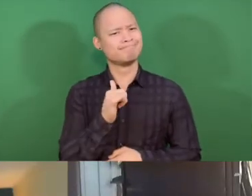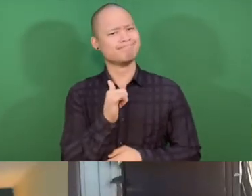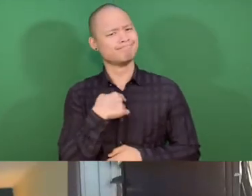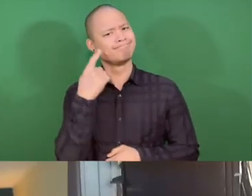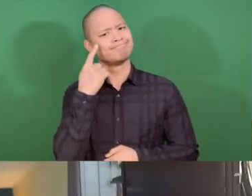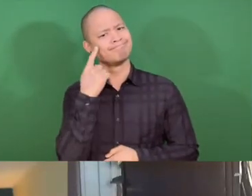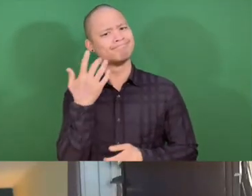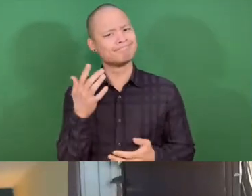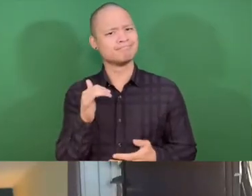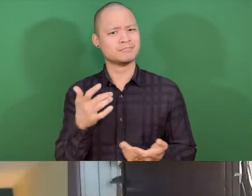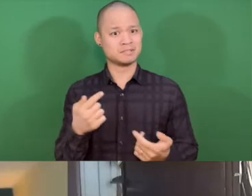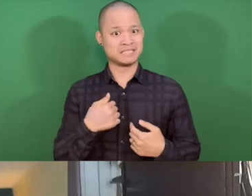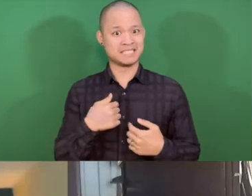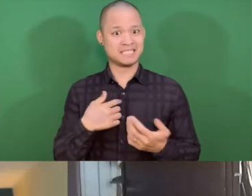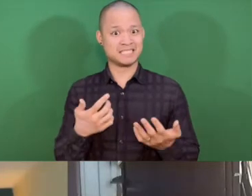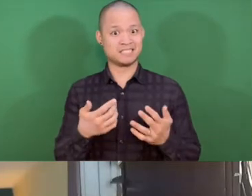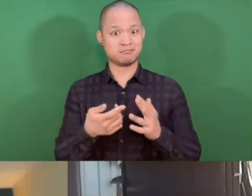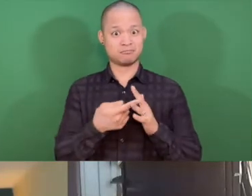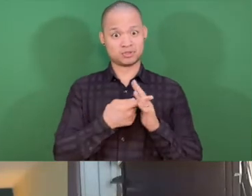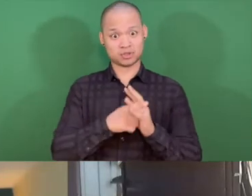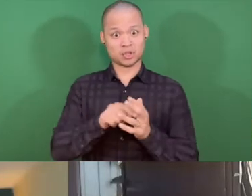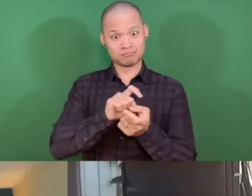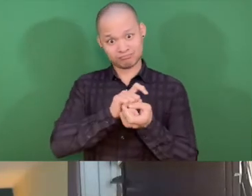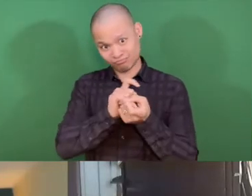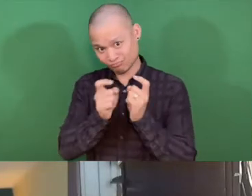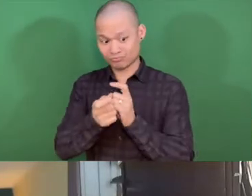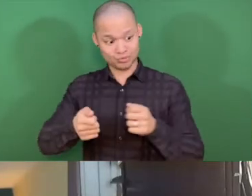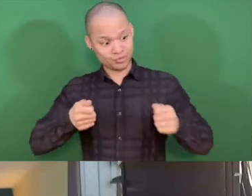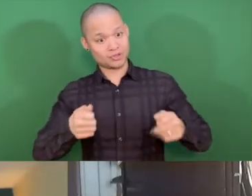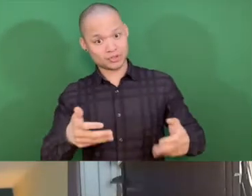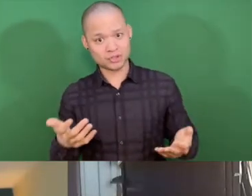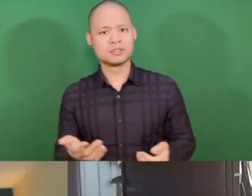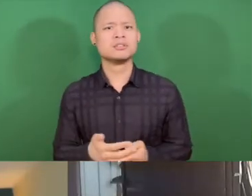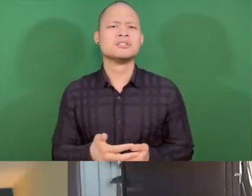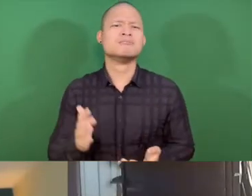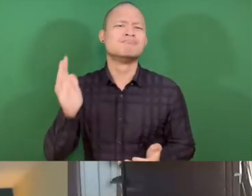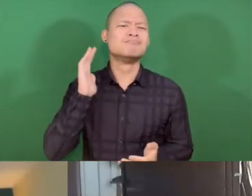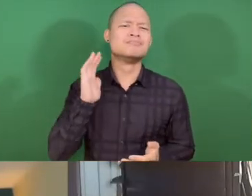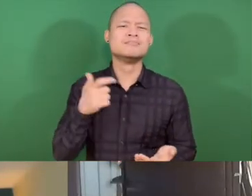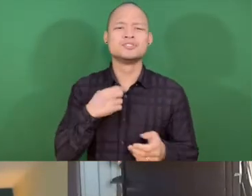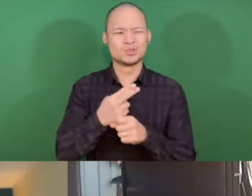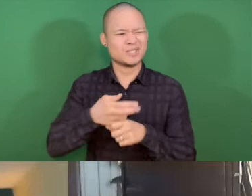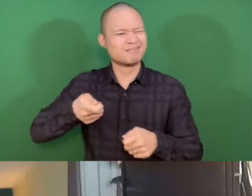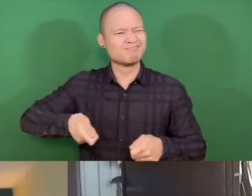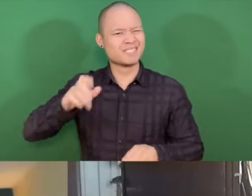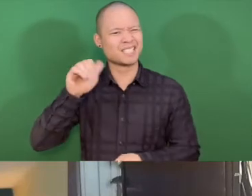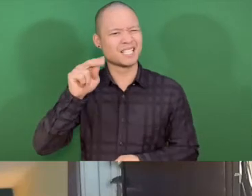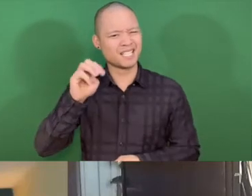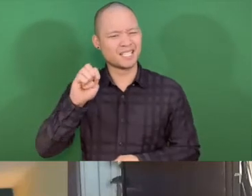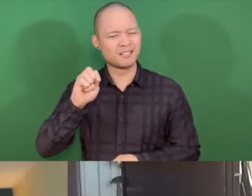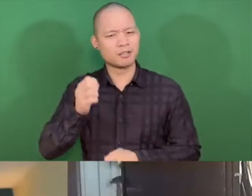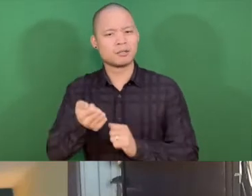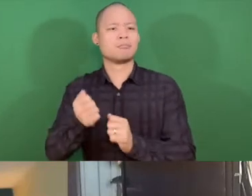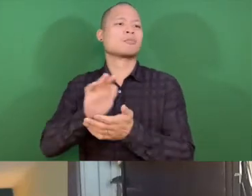When I was sort of transitioning into a wheelchair, there was a time when I was using a cane and then I was using two